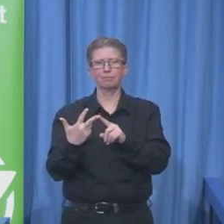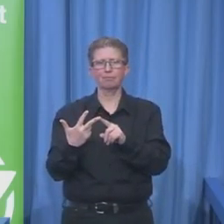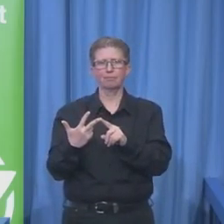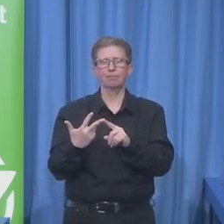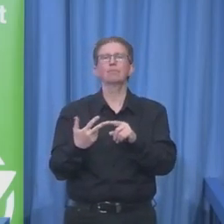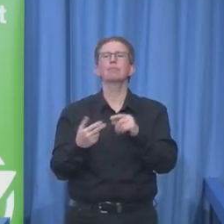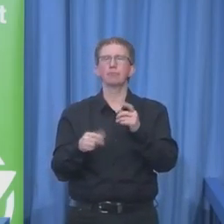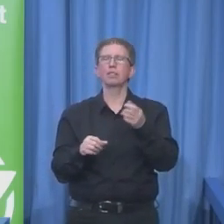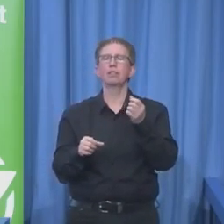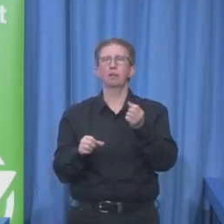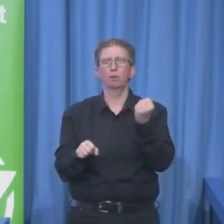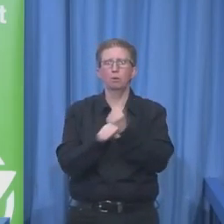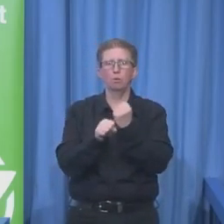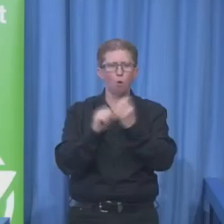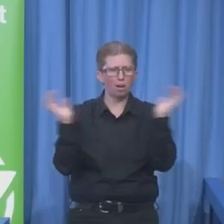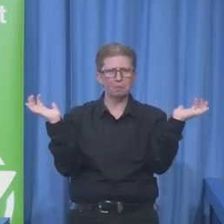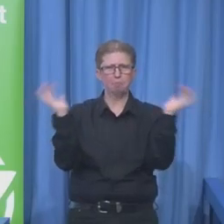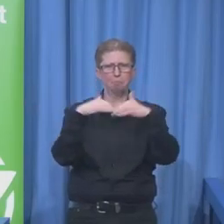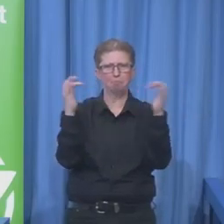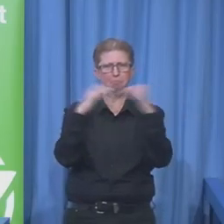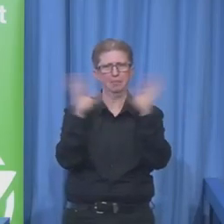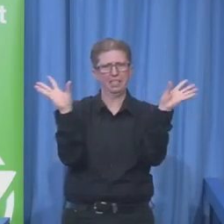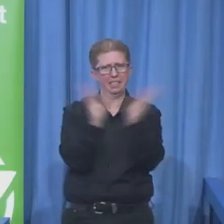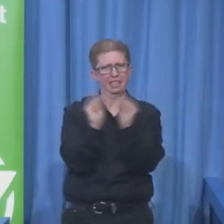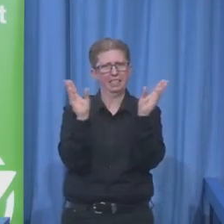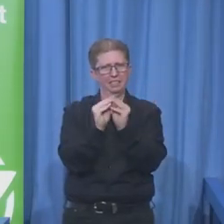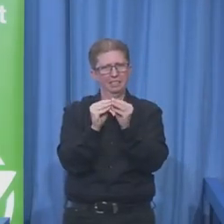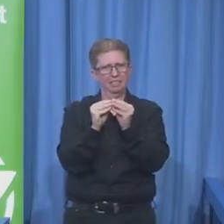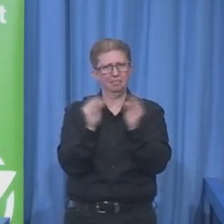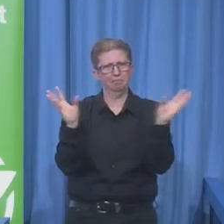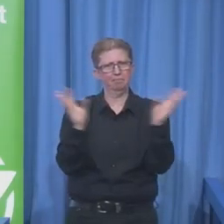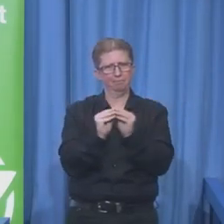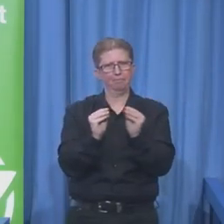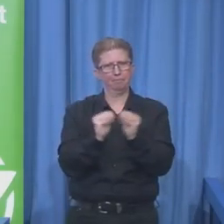work-related topics are discussed.